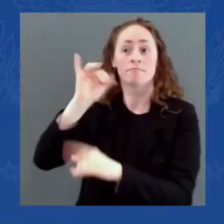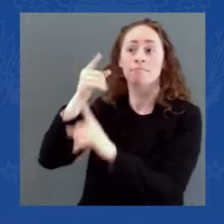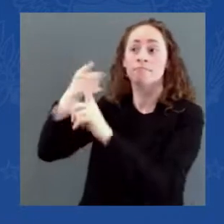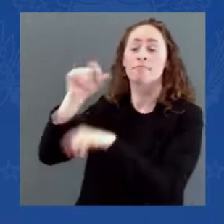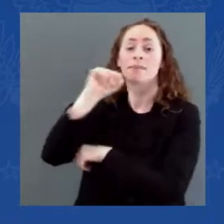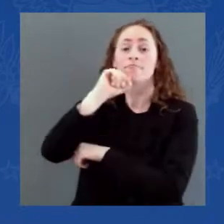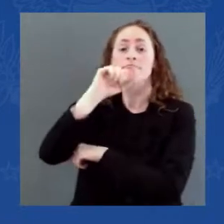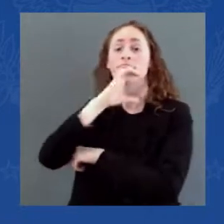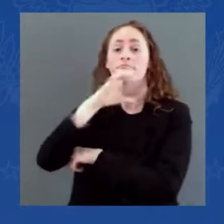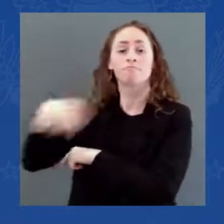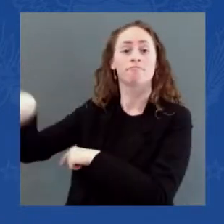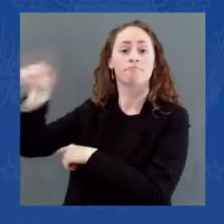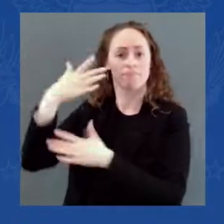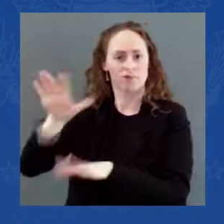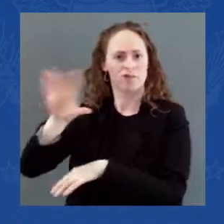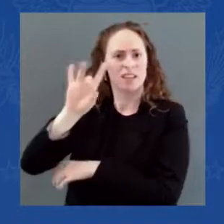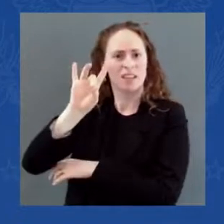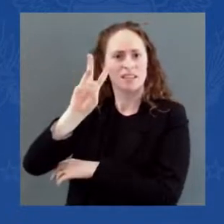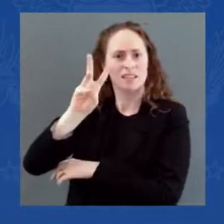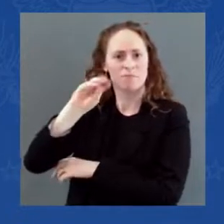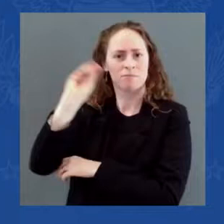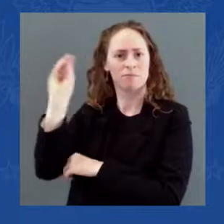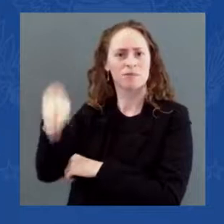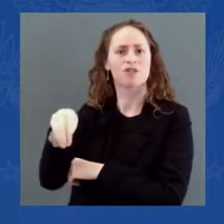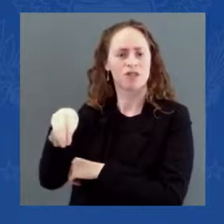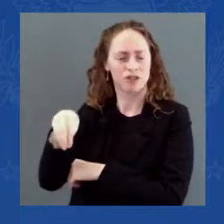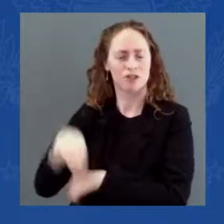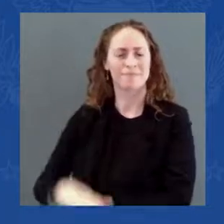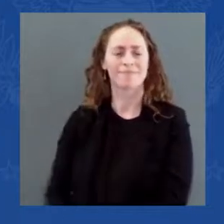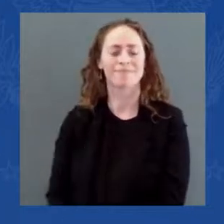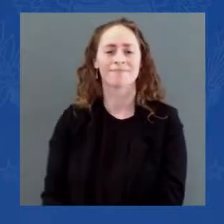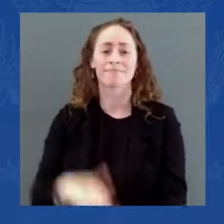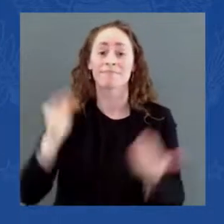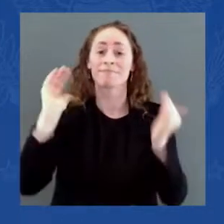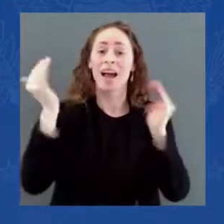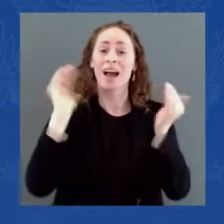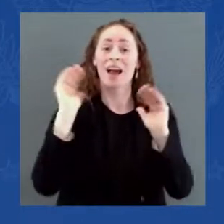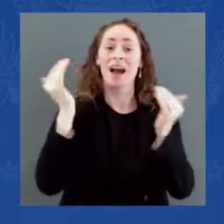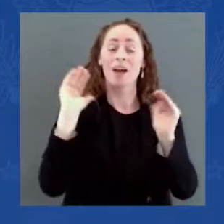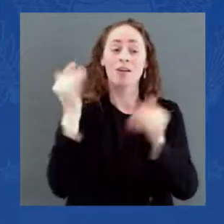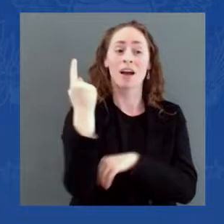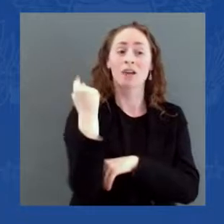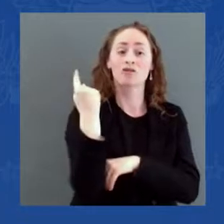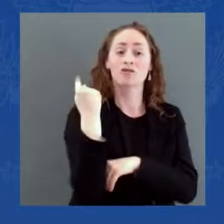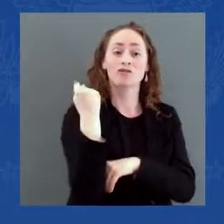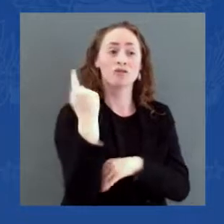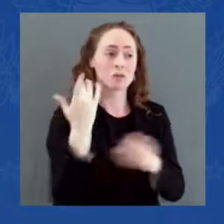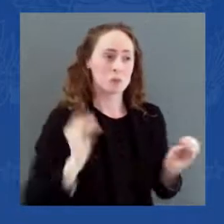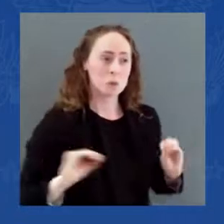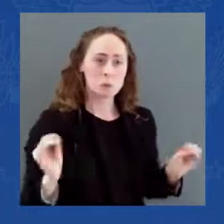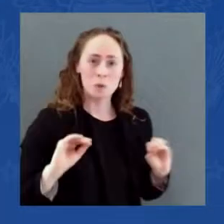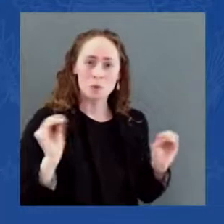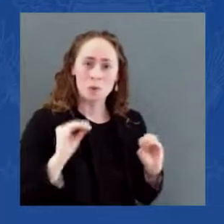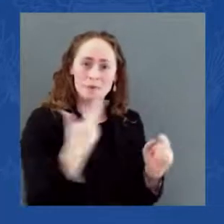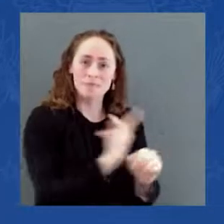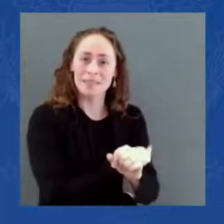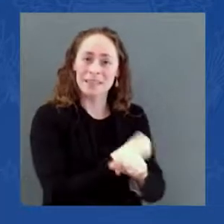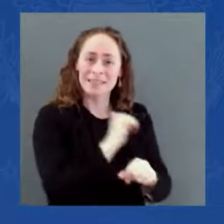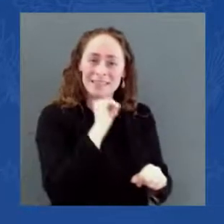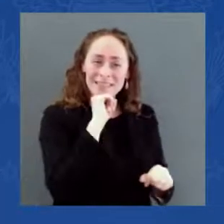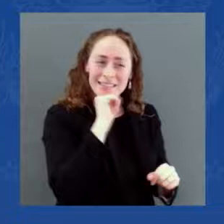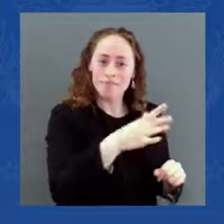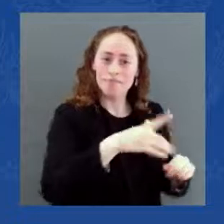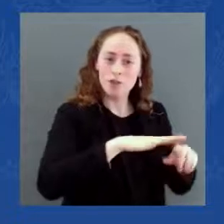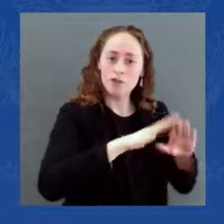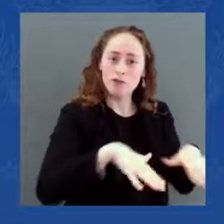a COVID-19 vaccine. This Christmas, we have safe, effective vaccines for children age 5 and older, with